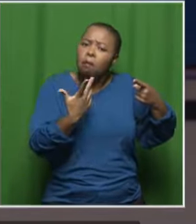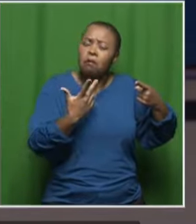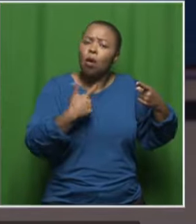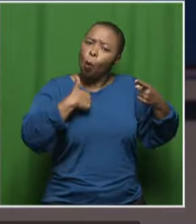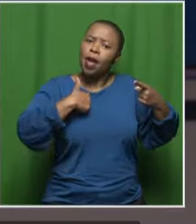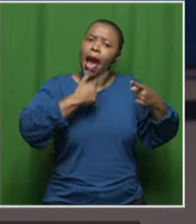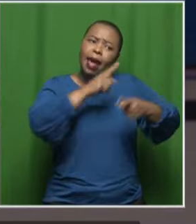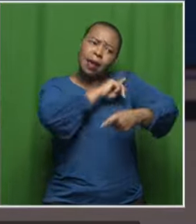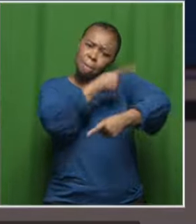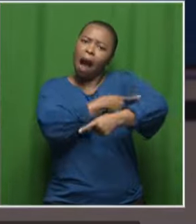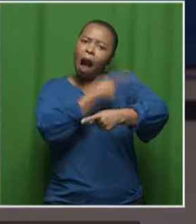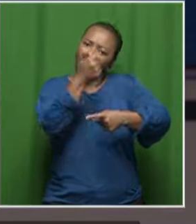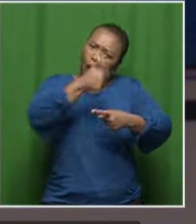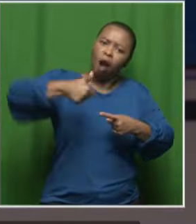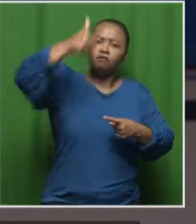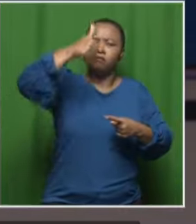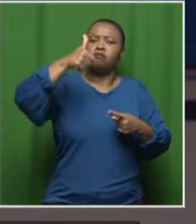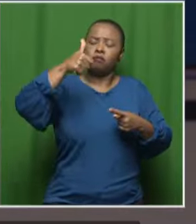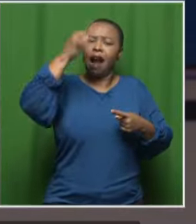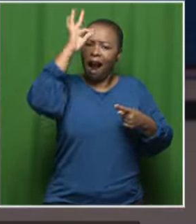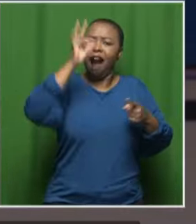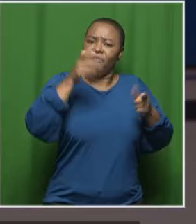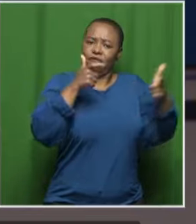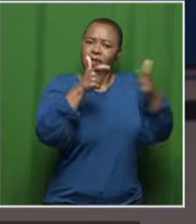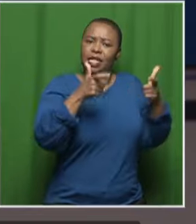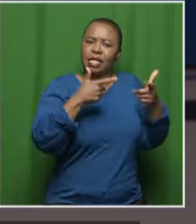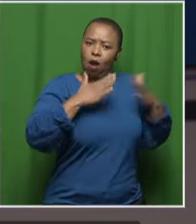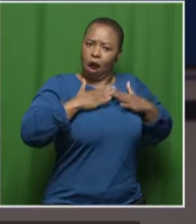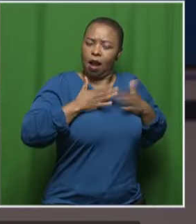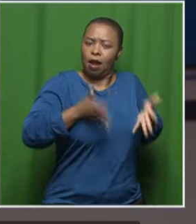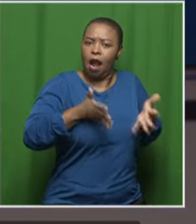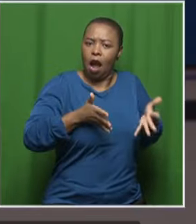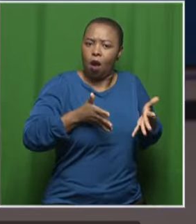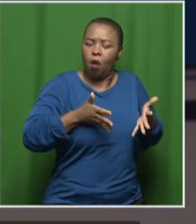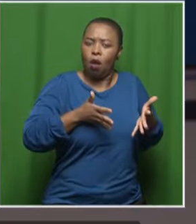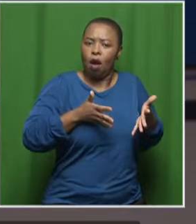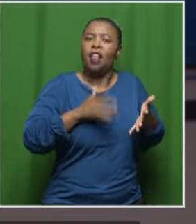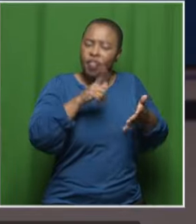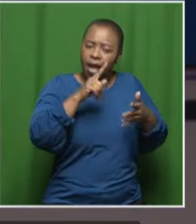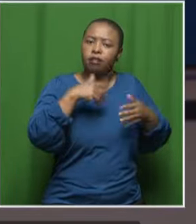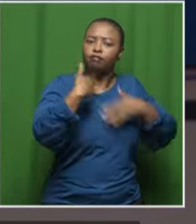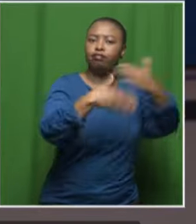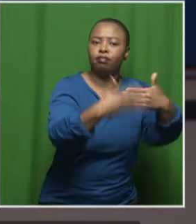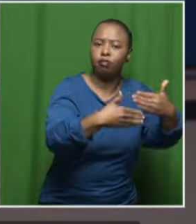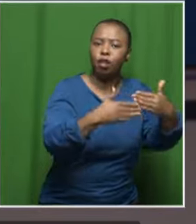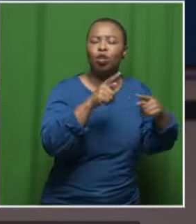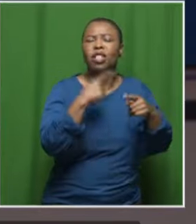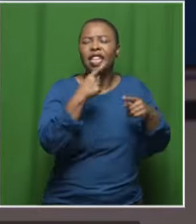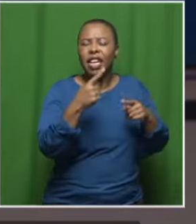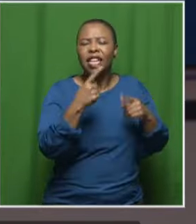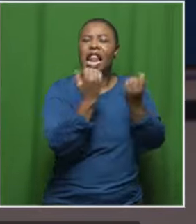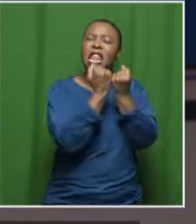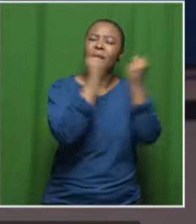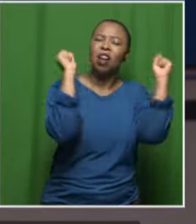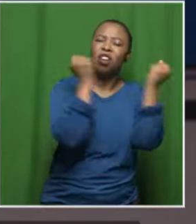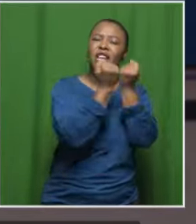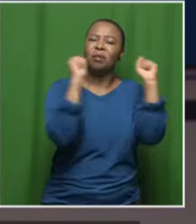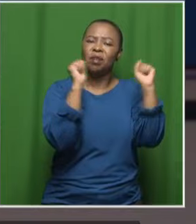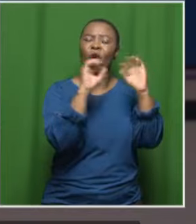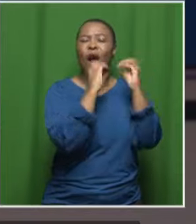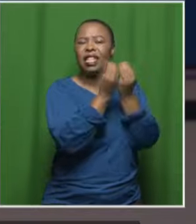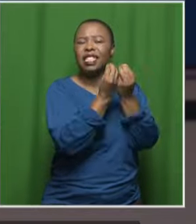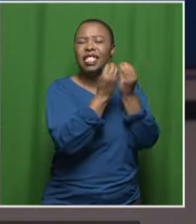power, and then take it from there. Because if you keep on harping about the liberation movement, you are going to think liberation